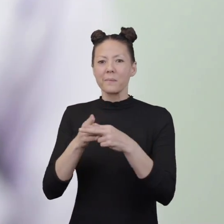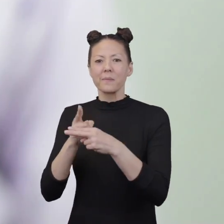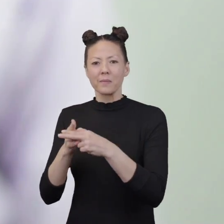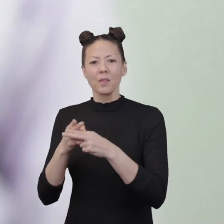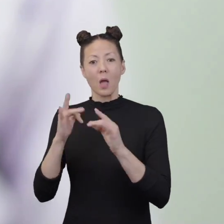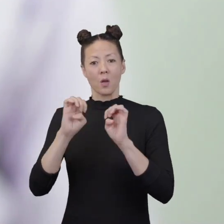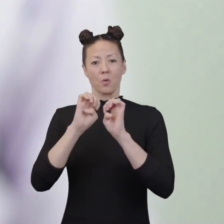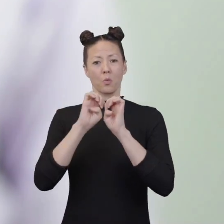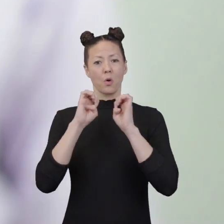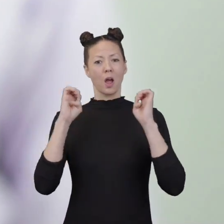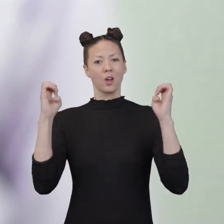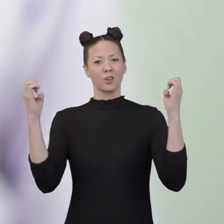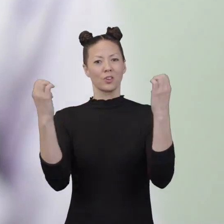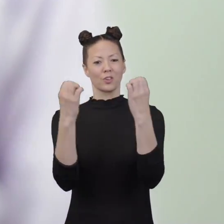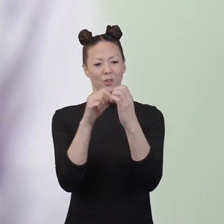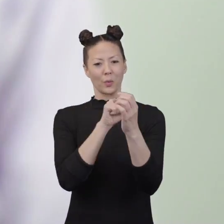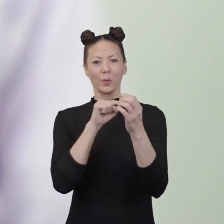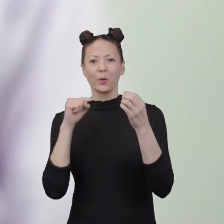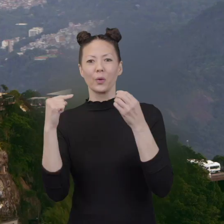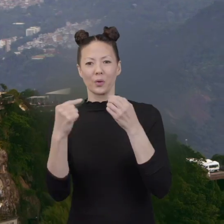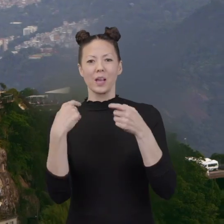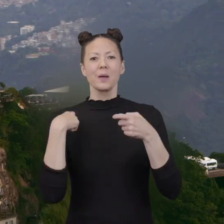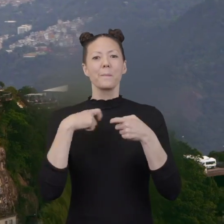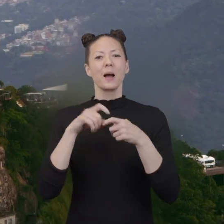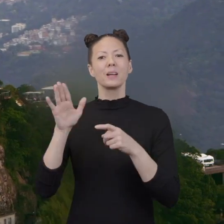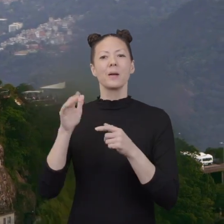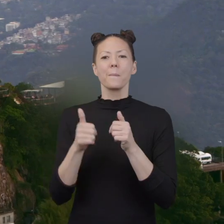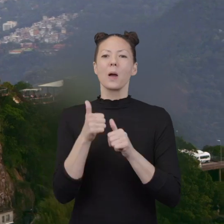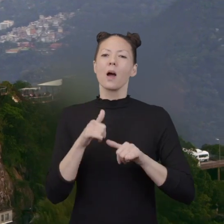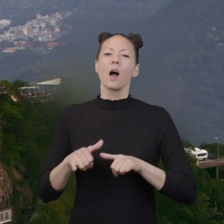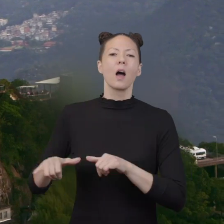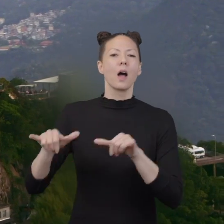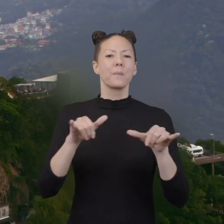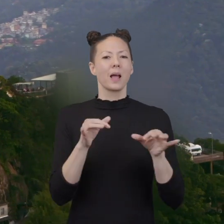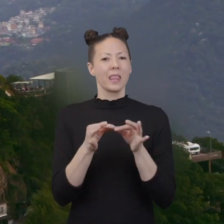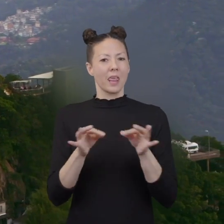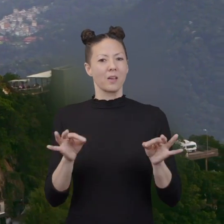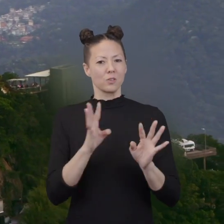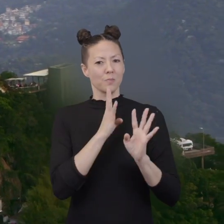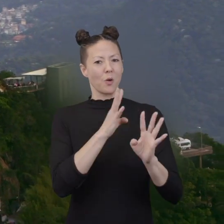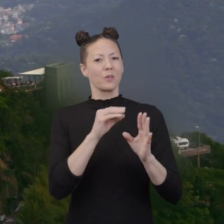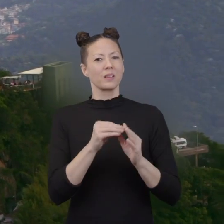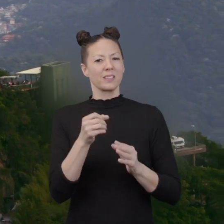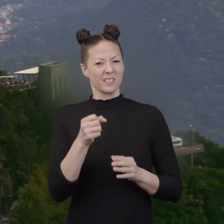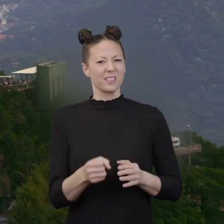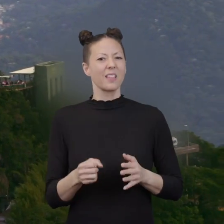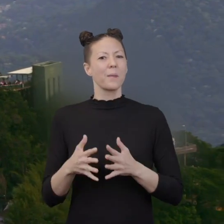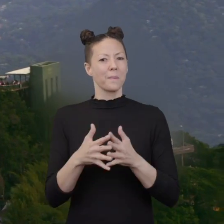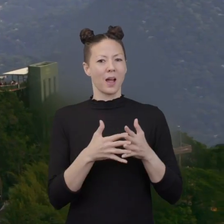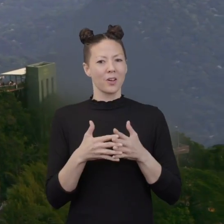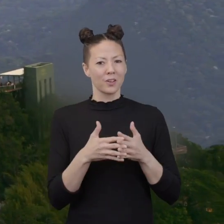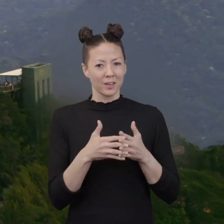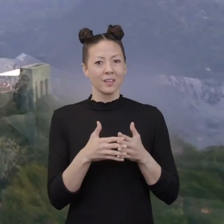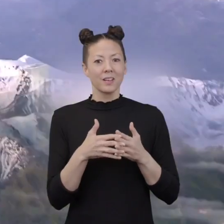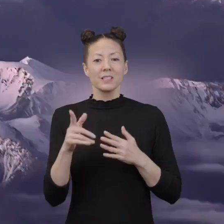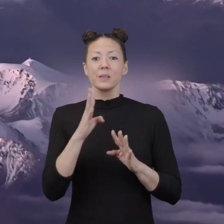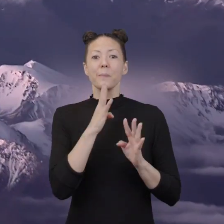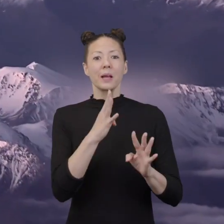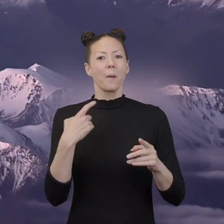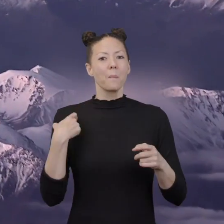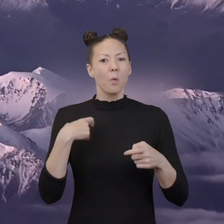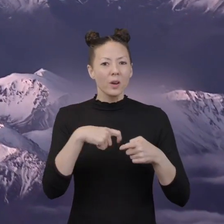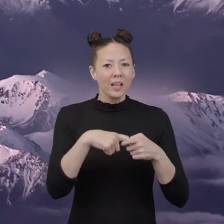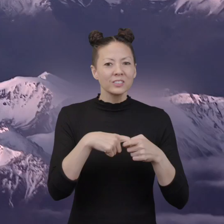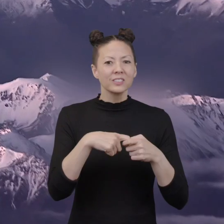most common language spoken in South America, although they speak Portuguese in Brazil, which is the continent's largest country.